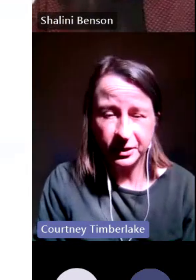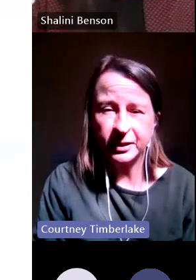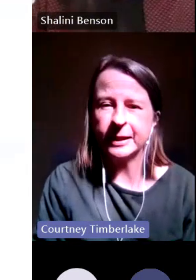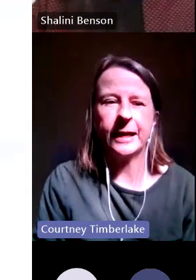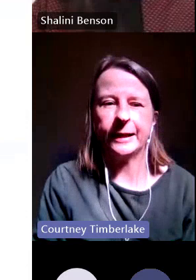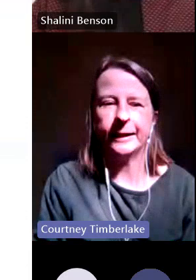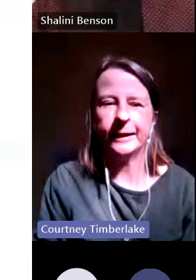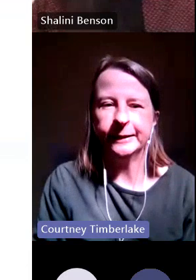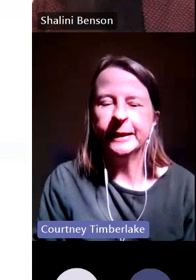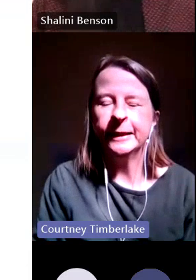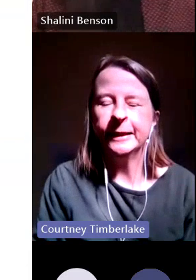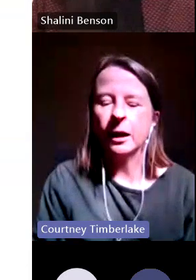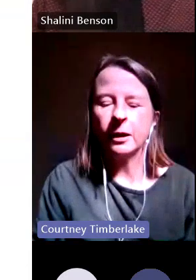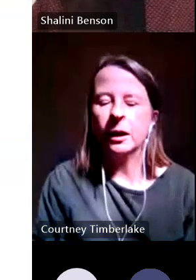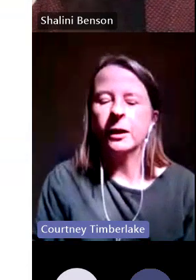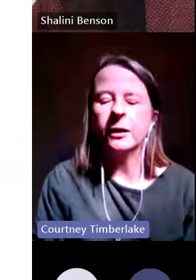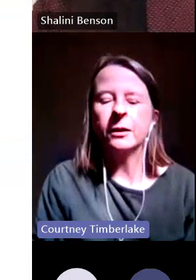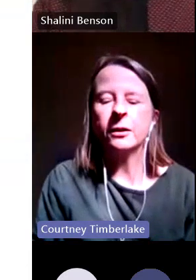excellent synopsis.